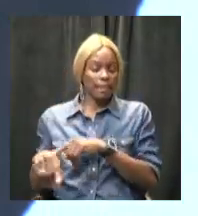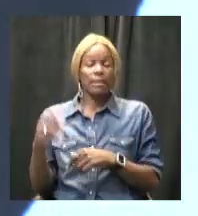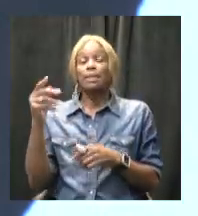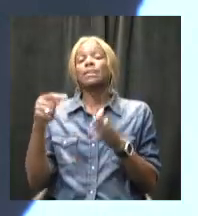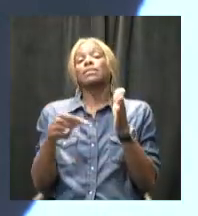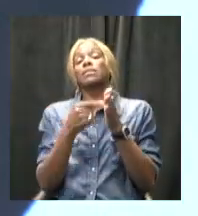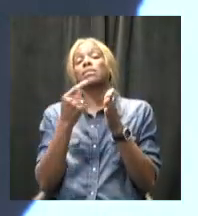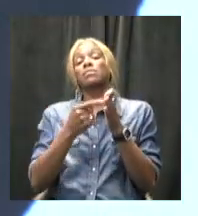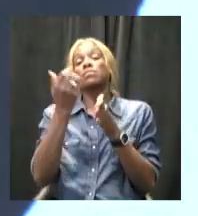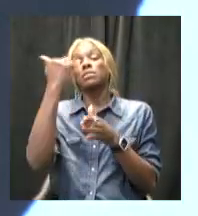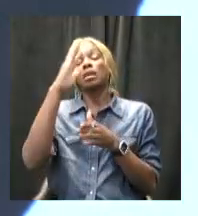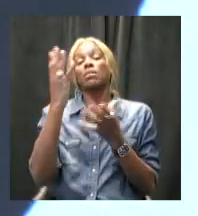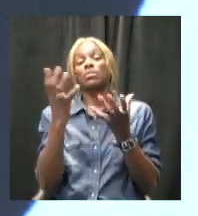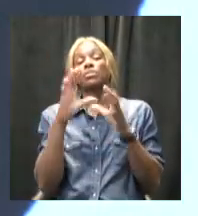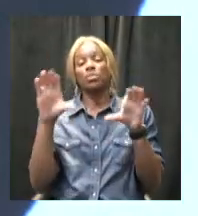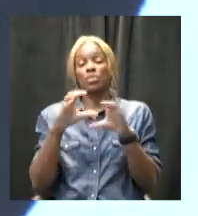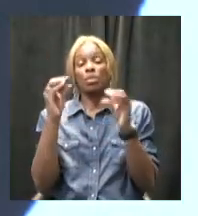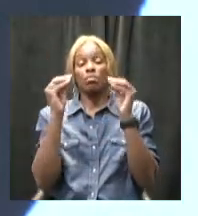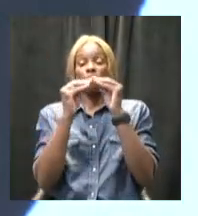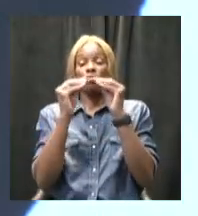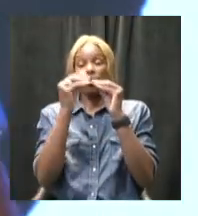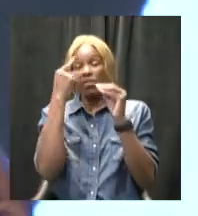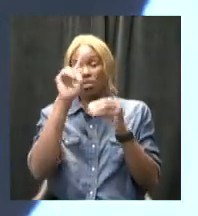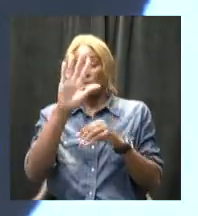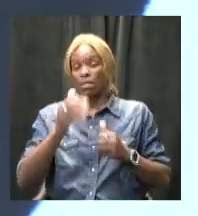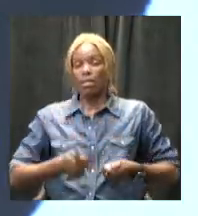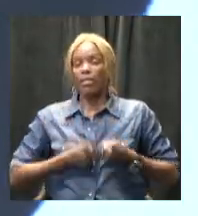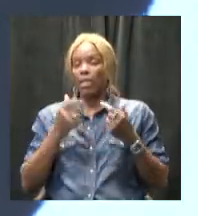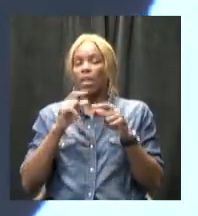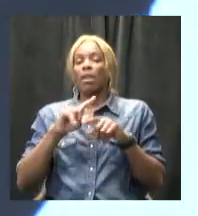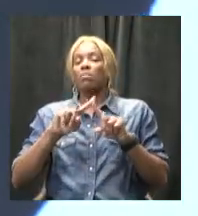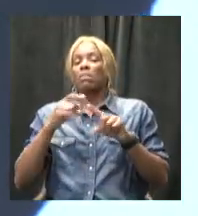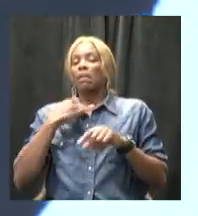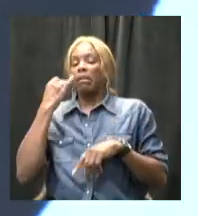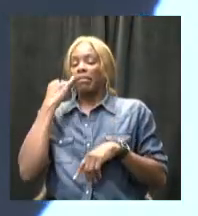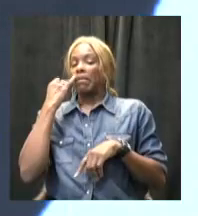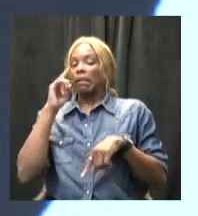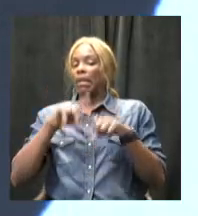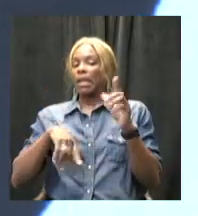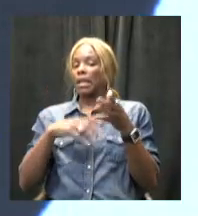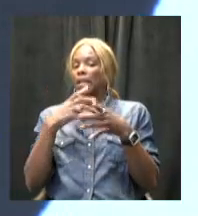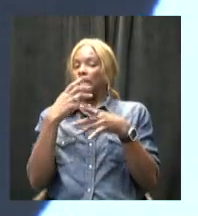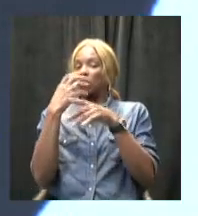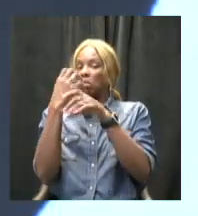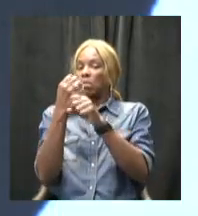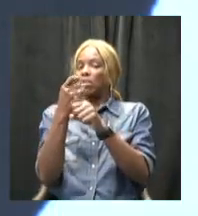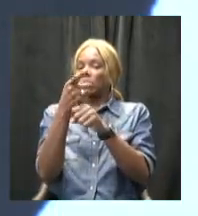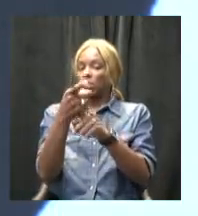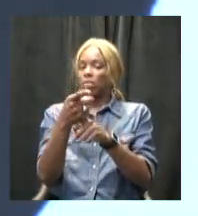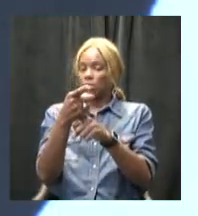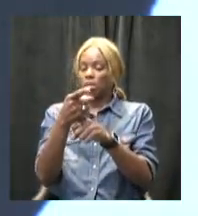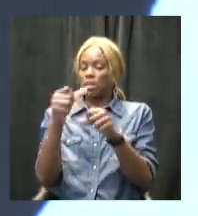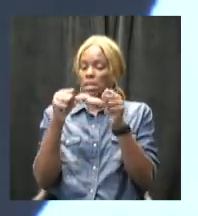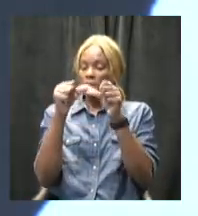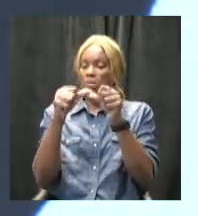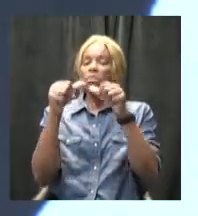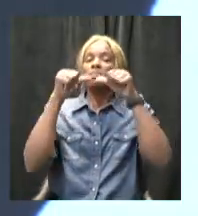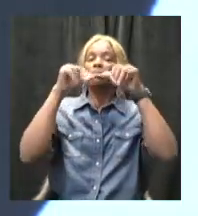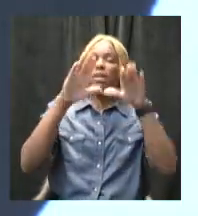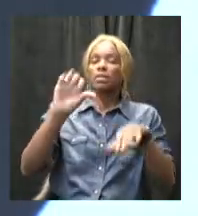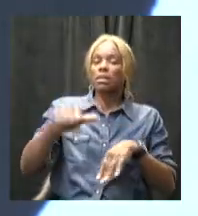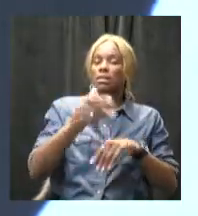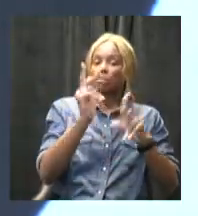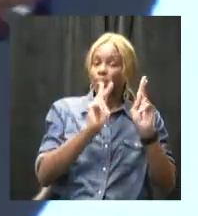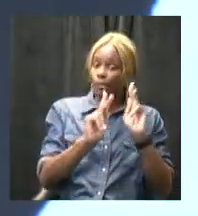do more in your life, but if he can't trust your hands to be able to pass some stuff on to the work and ministry